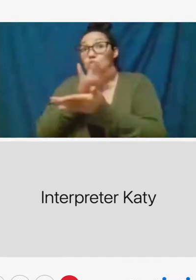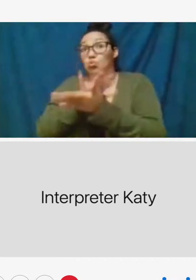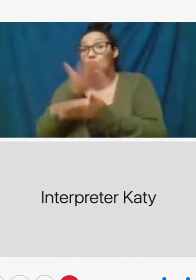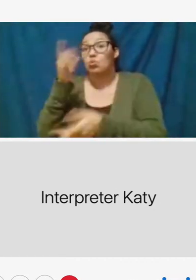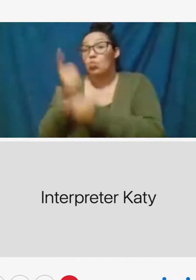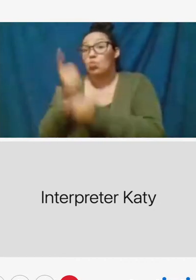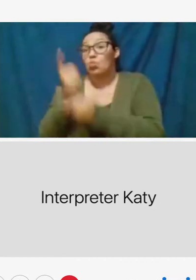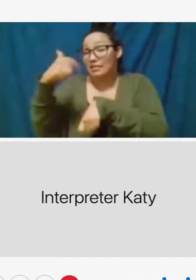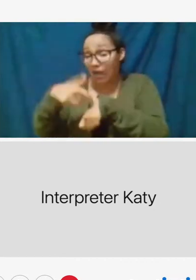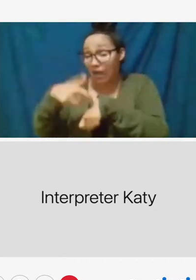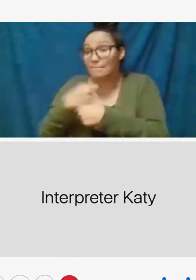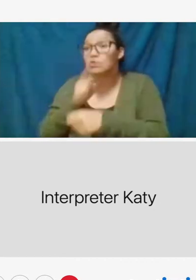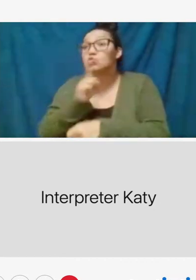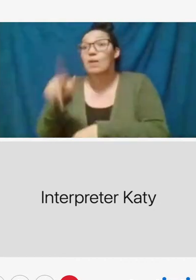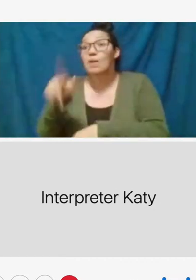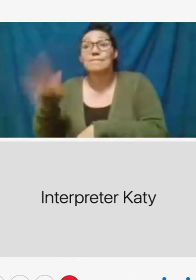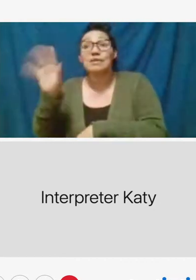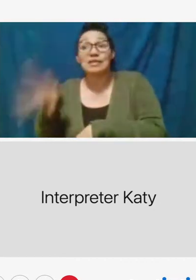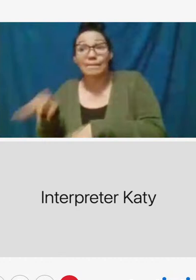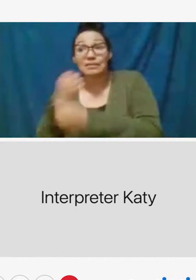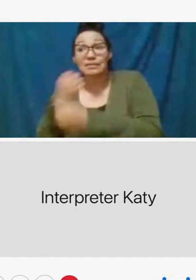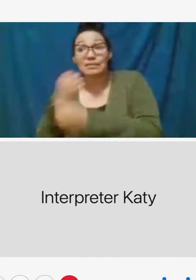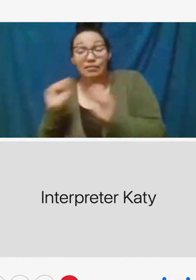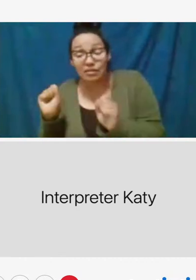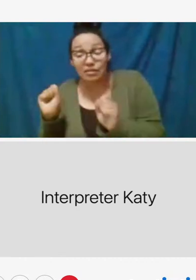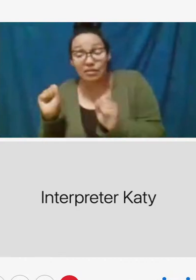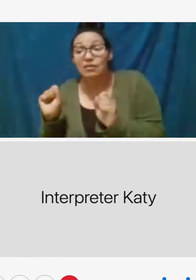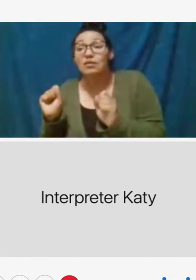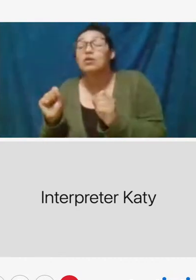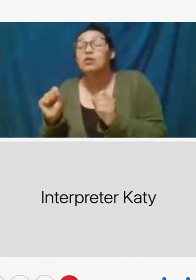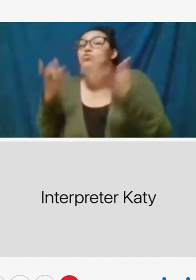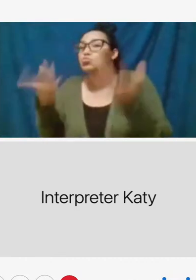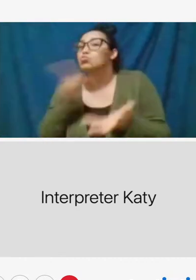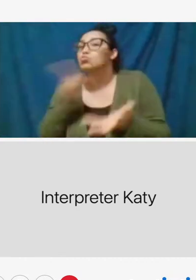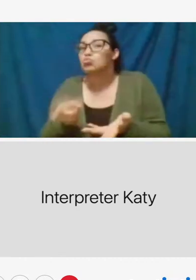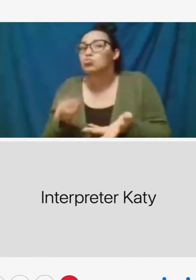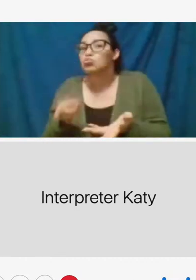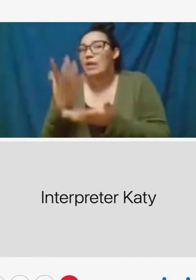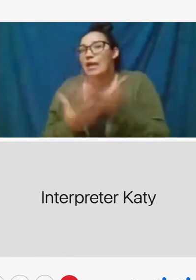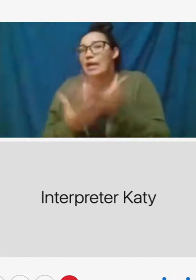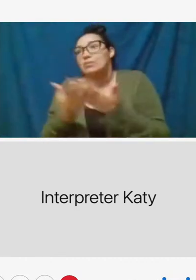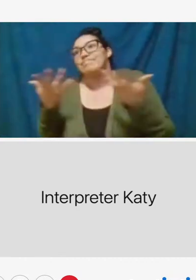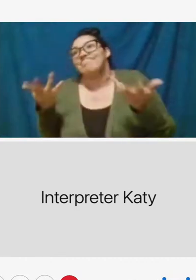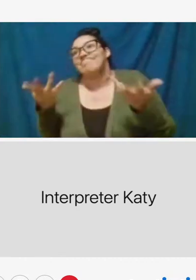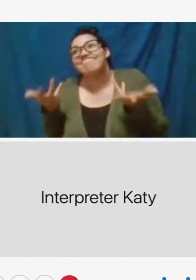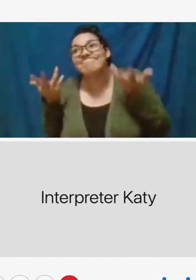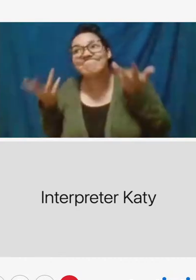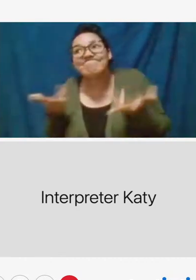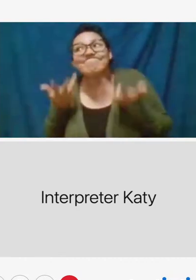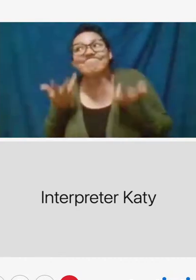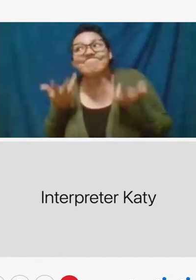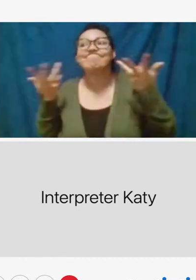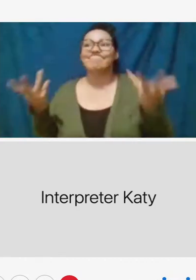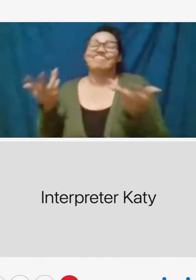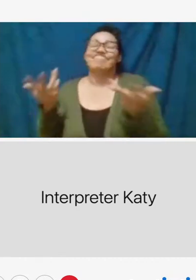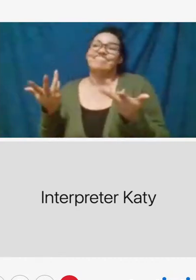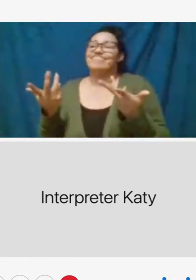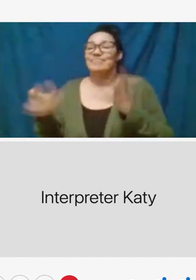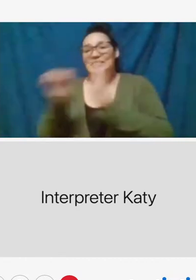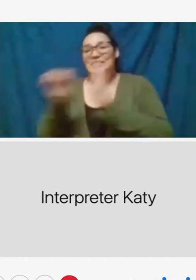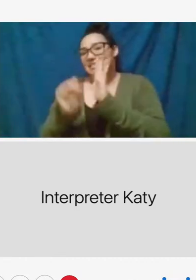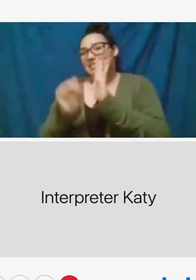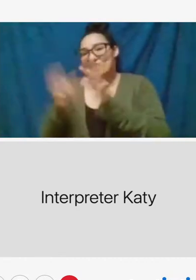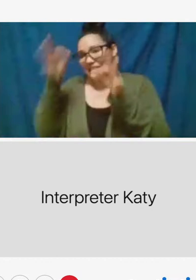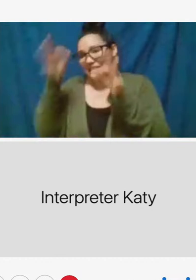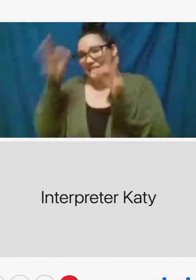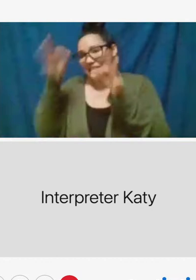picked up safely uh granted our hands are somewhat tied in the sense that the state's already laid out what we have to do but I do think as Mr bar alluded